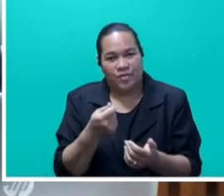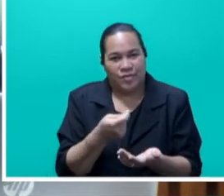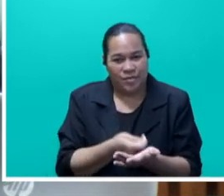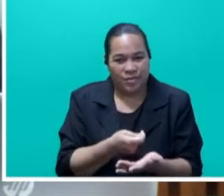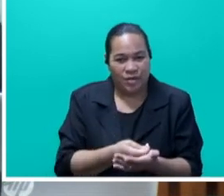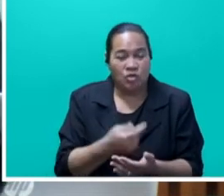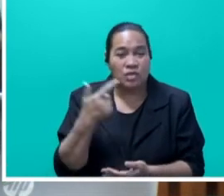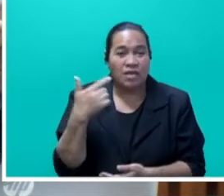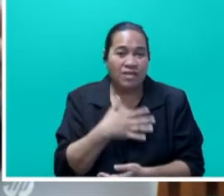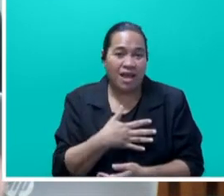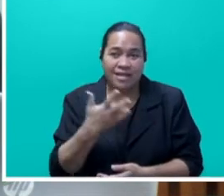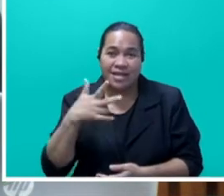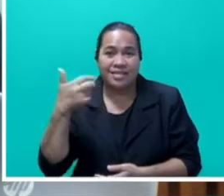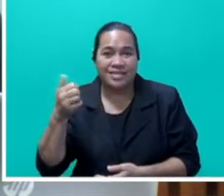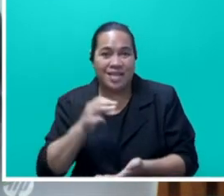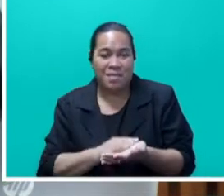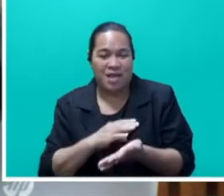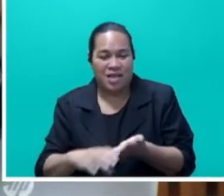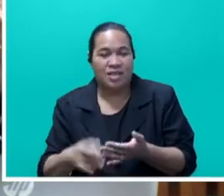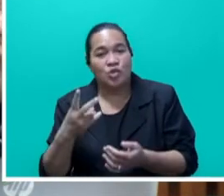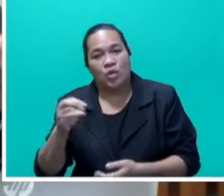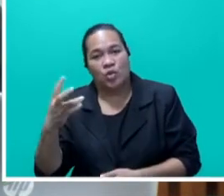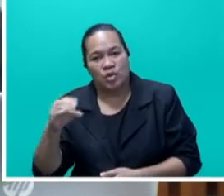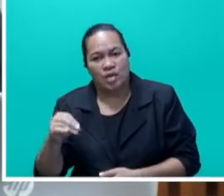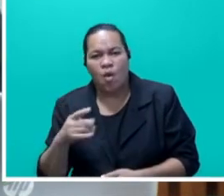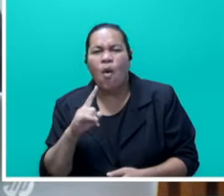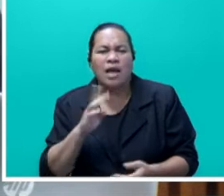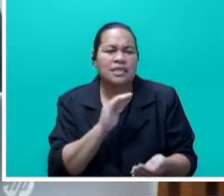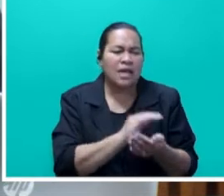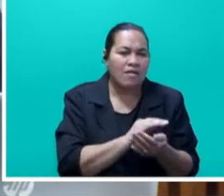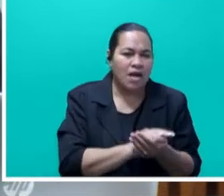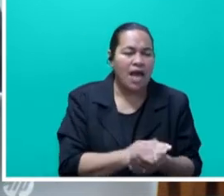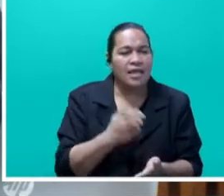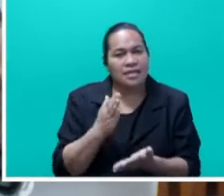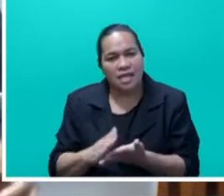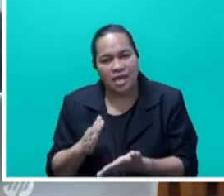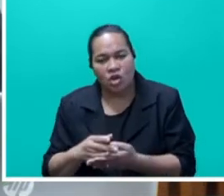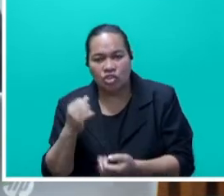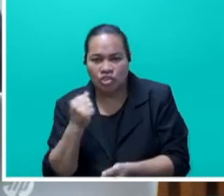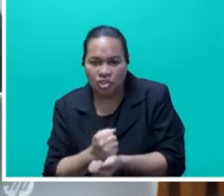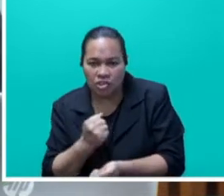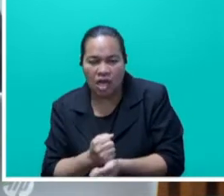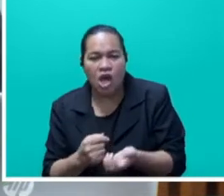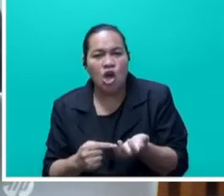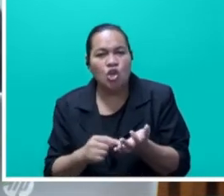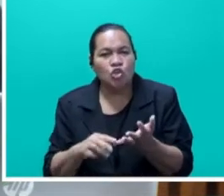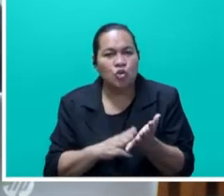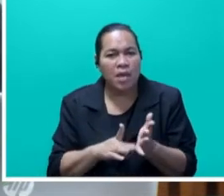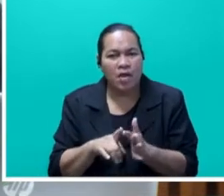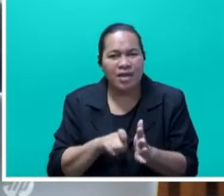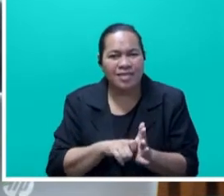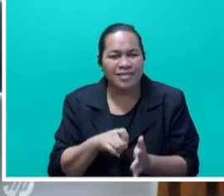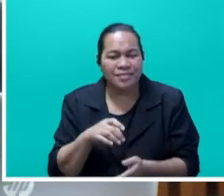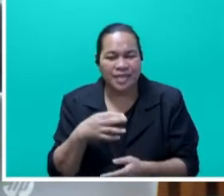in 2020. The growth was influenced by commodities like kava, dalo, ginger, turmeric, and